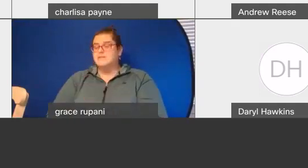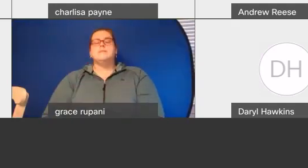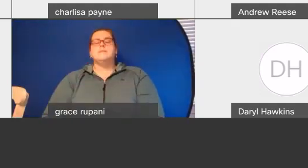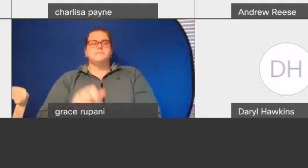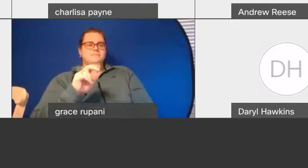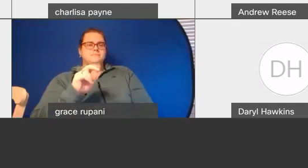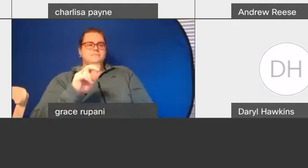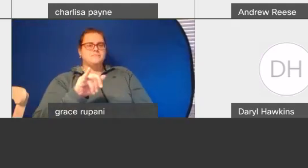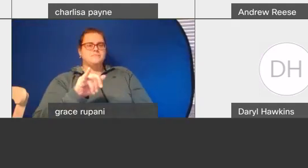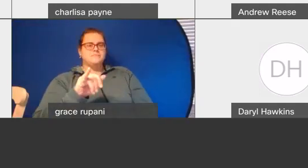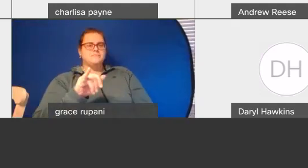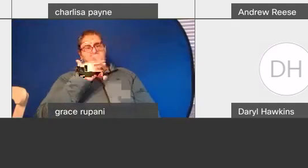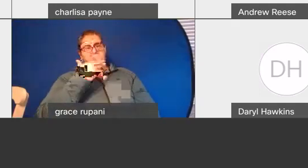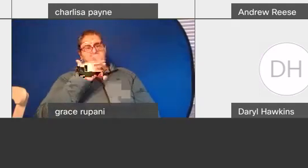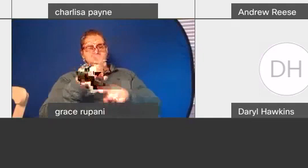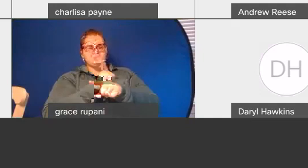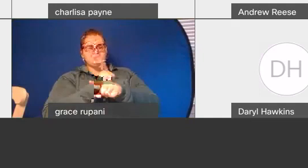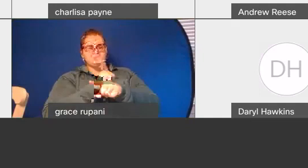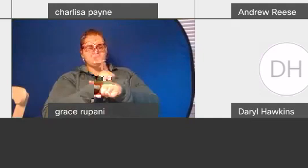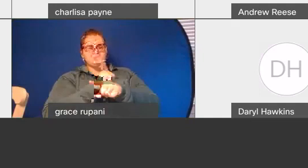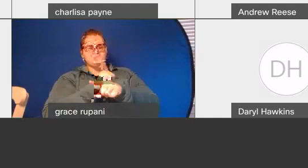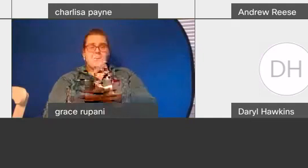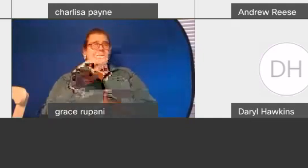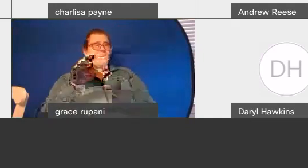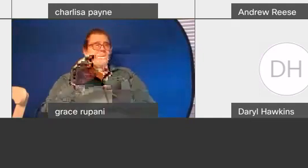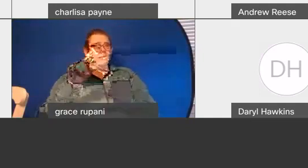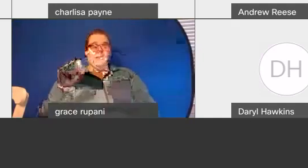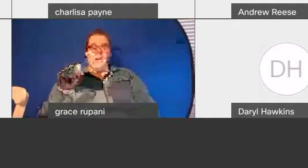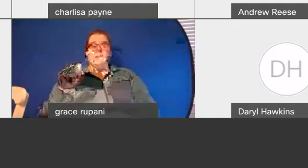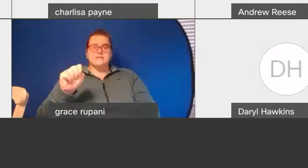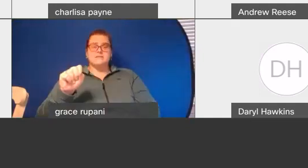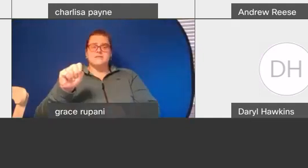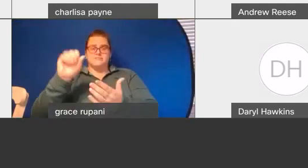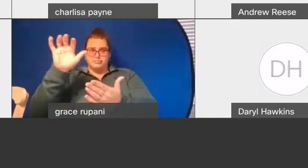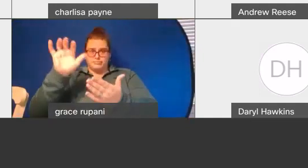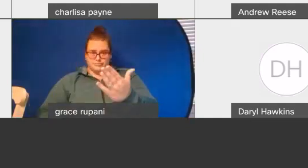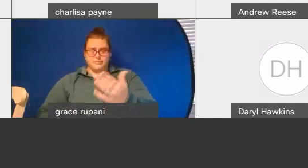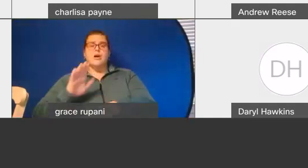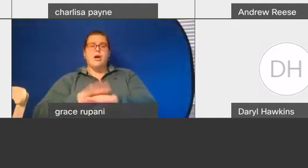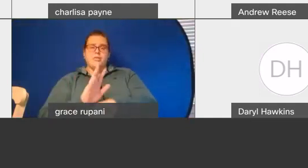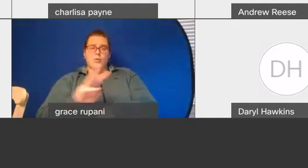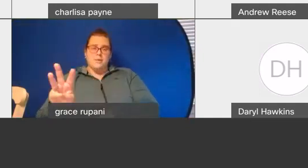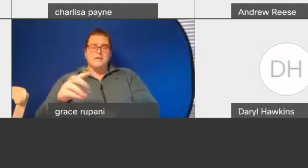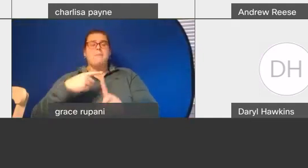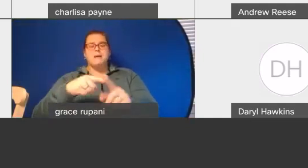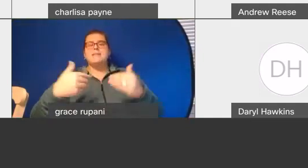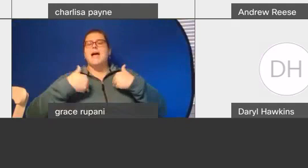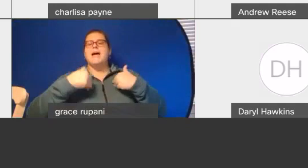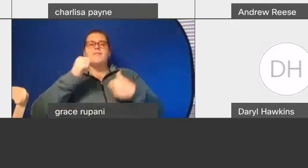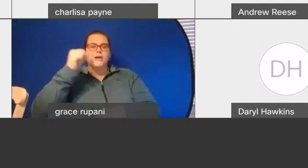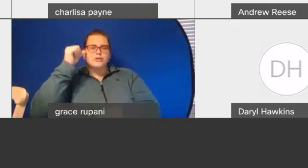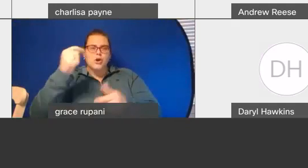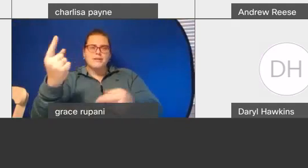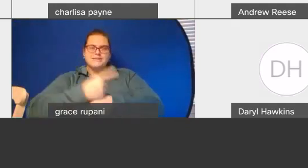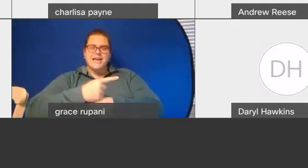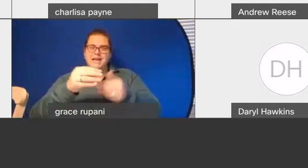that was put out by DDS, and then there was adult day guidance that was put